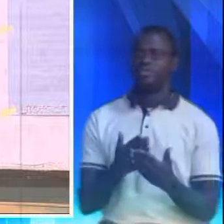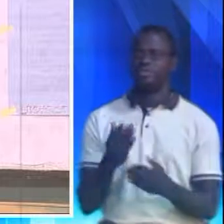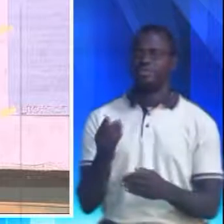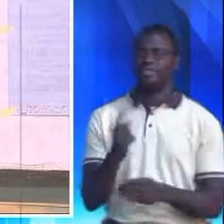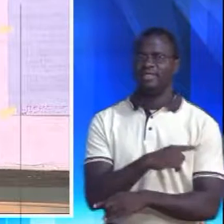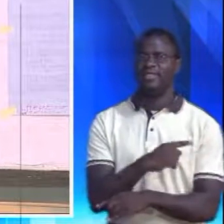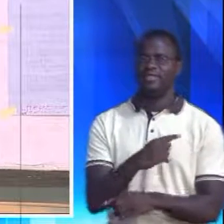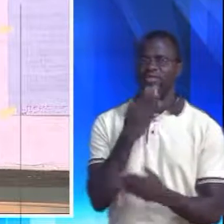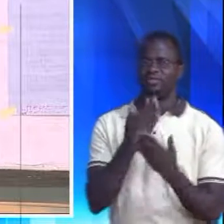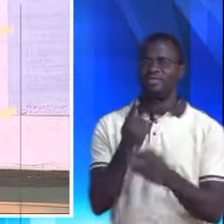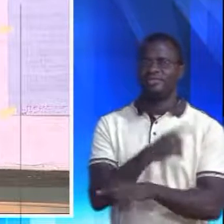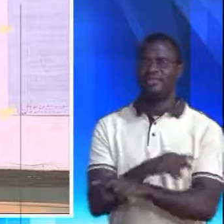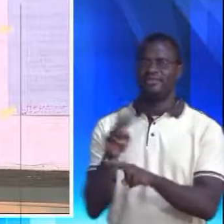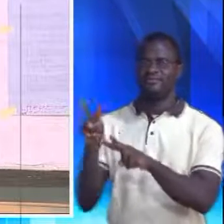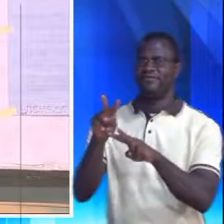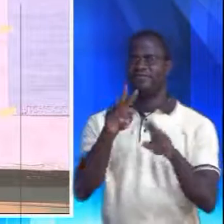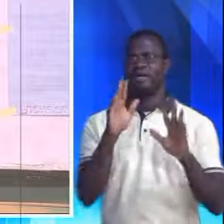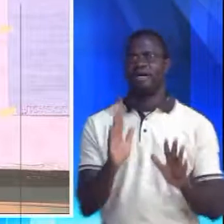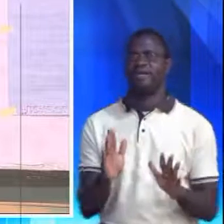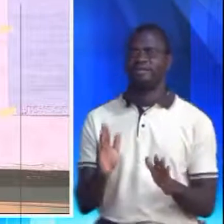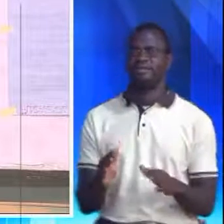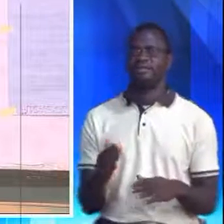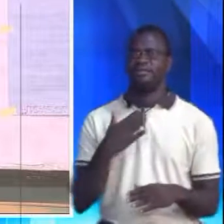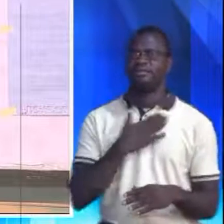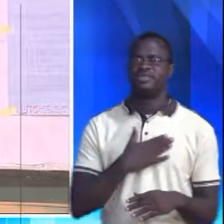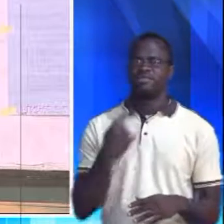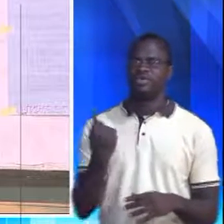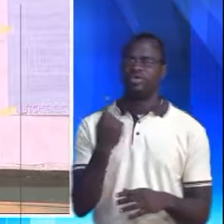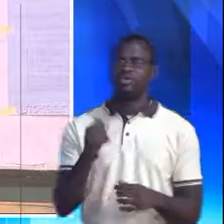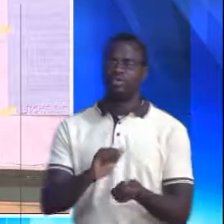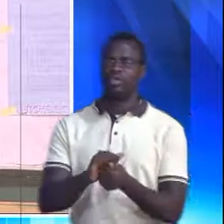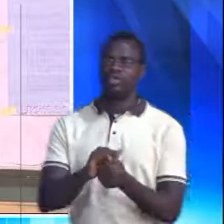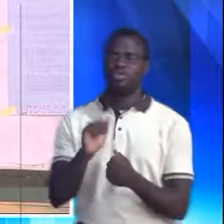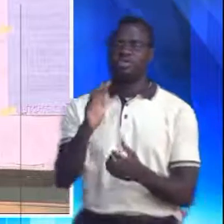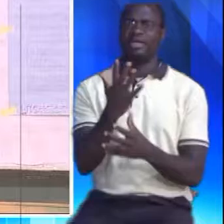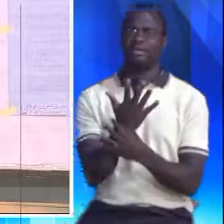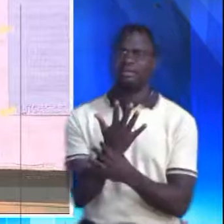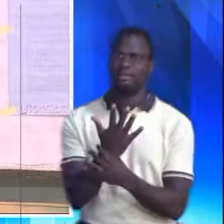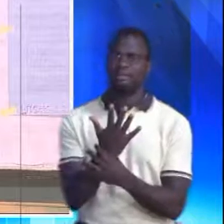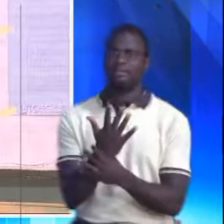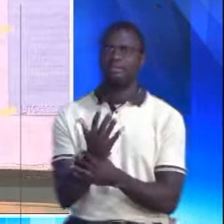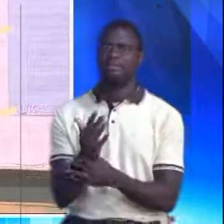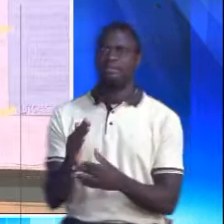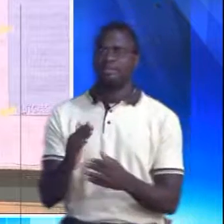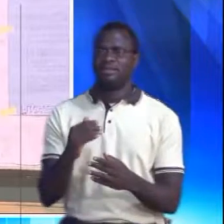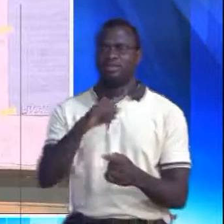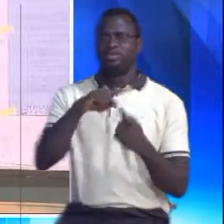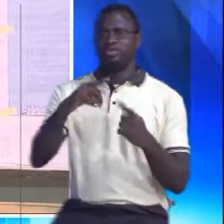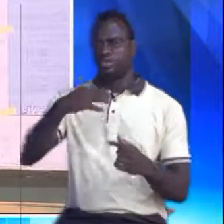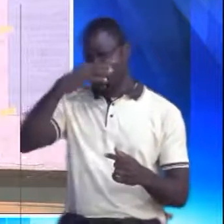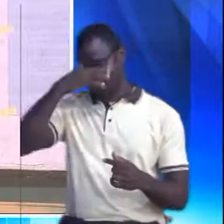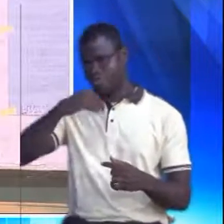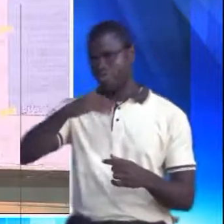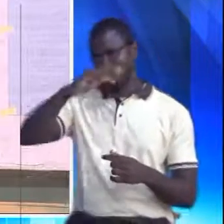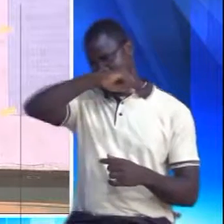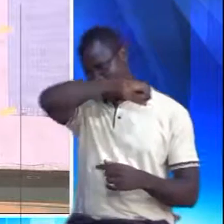your compulsory holiday, will be rewarding, will not be a waste of time. So, we want to connect you with school. Today, we